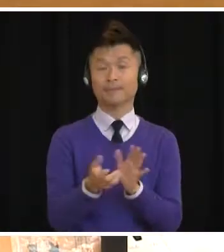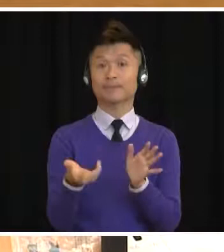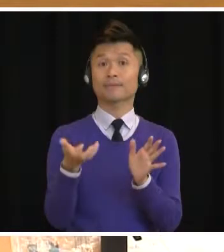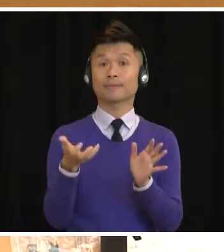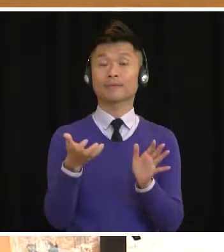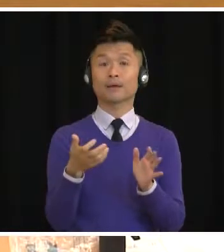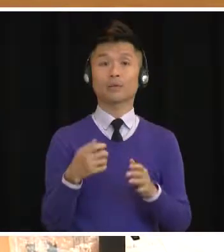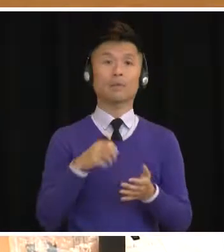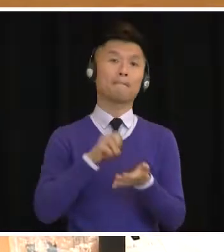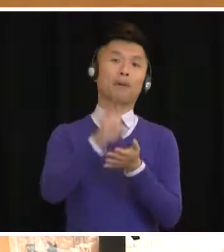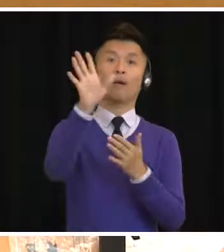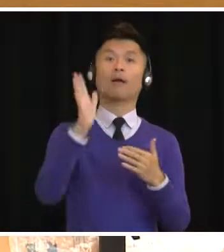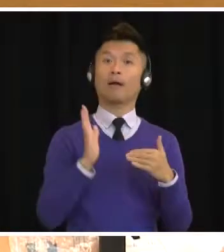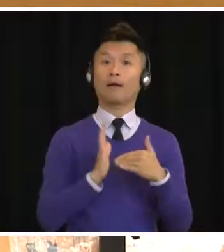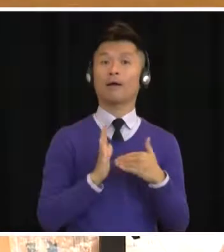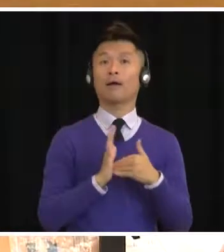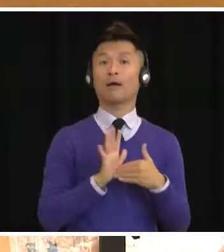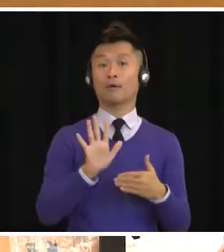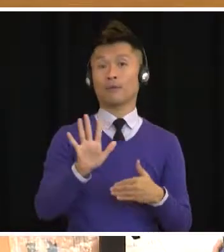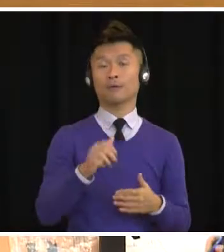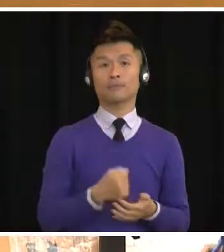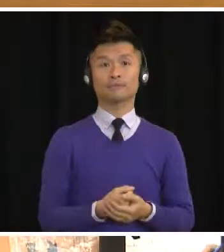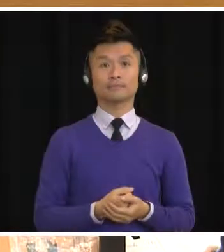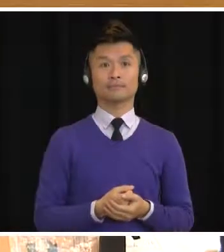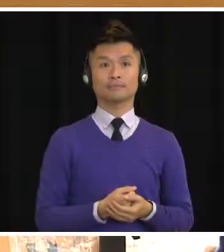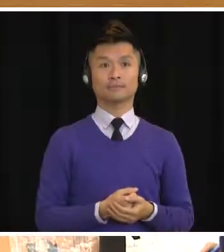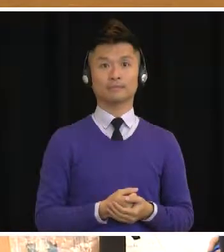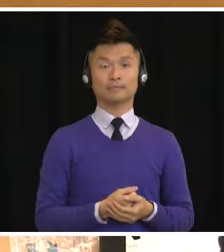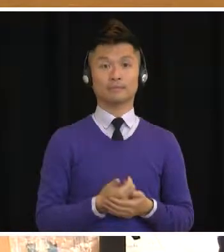Ladies and gentlemen, good morning. I think earlier